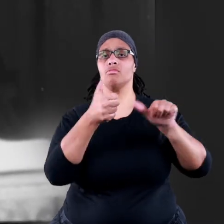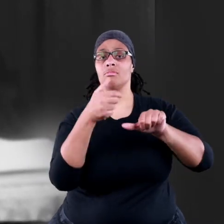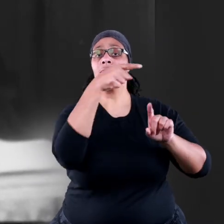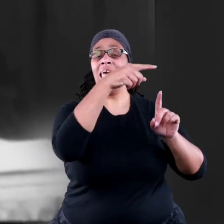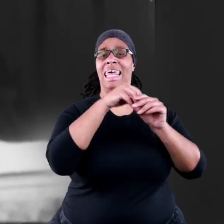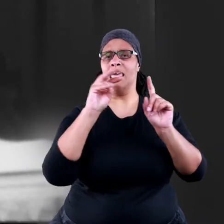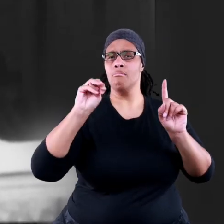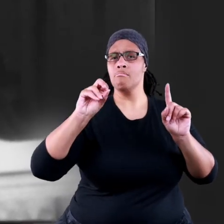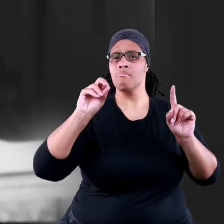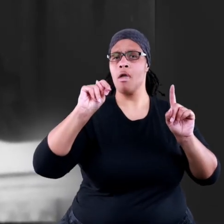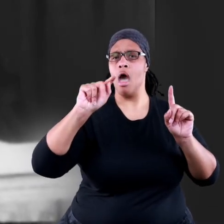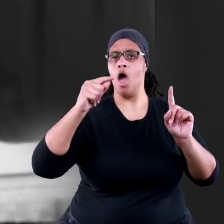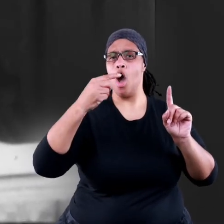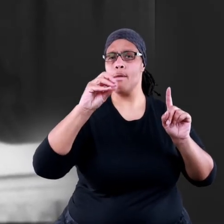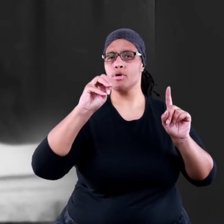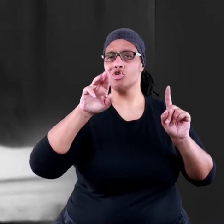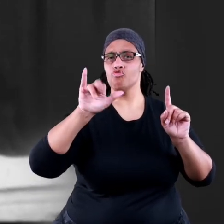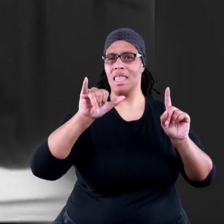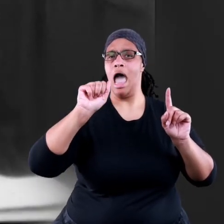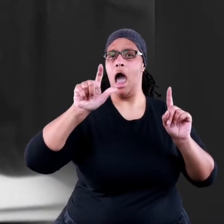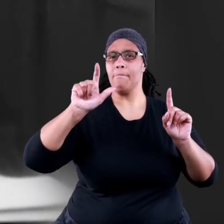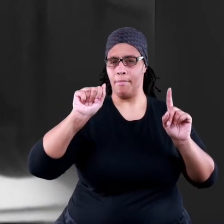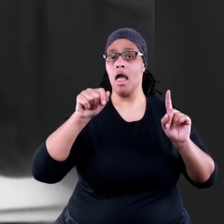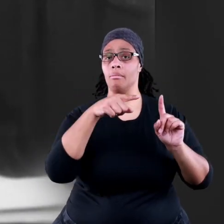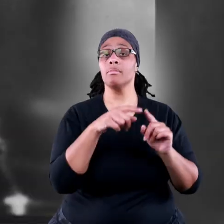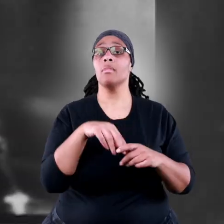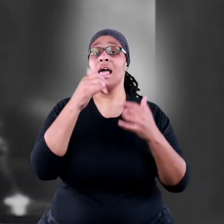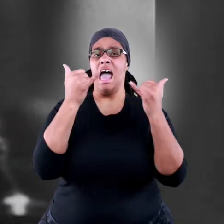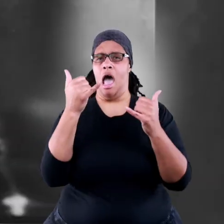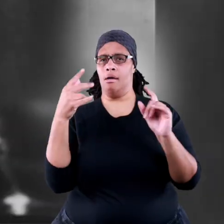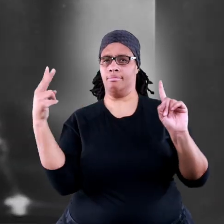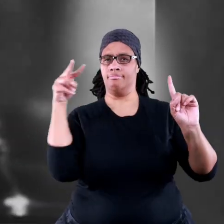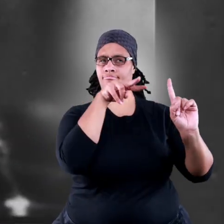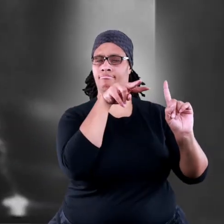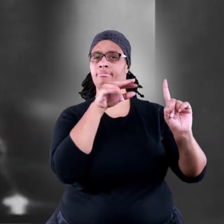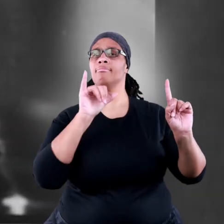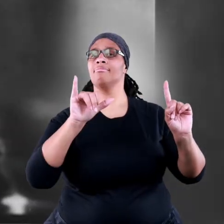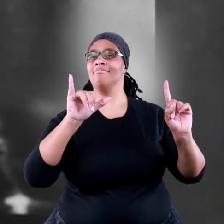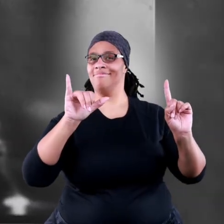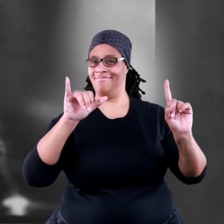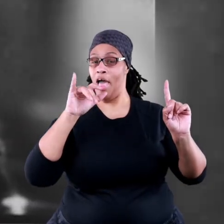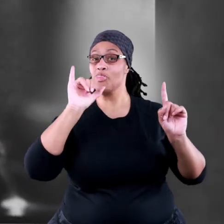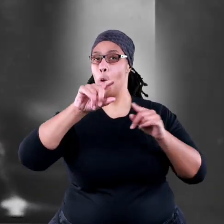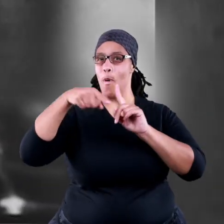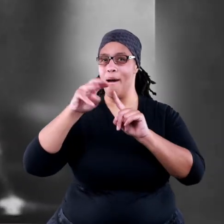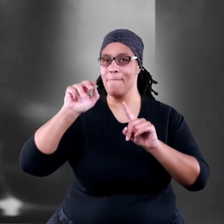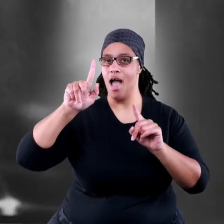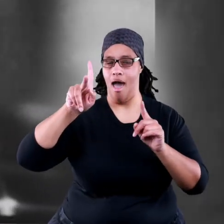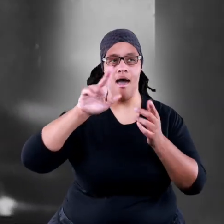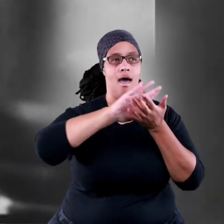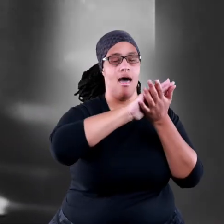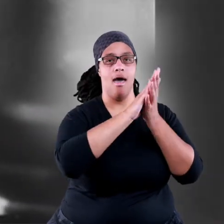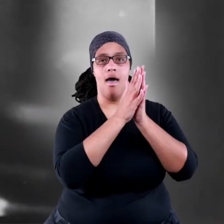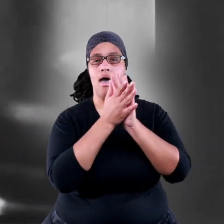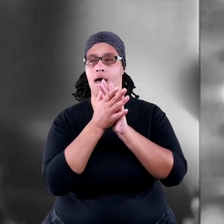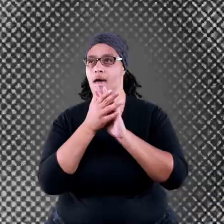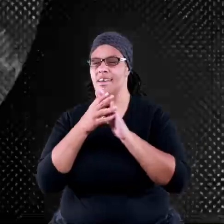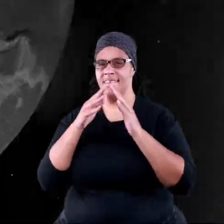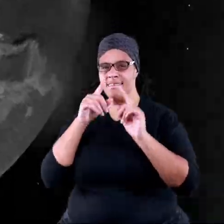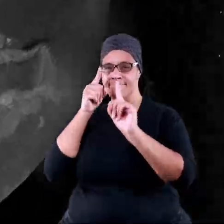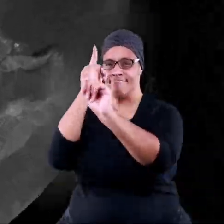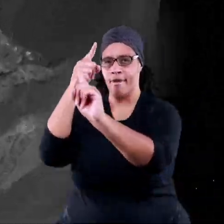Church in Montgomery, Alabama. Here is where we come to the part where Dr. King began to bring about a change for